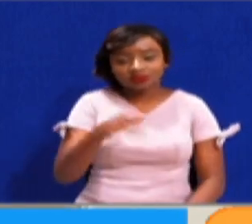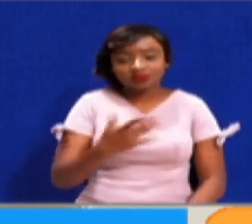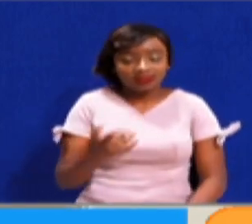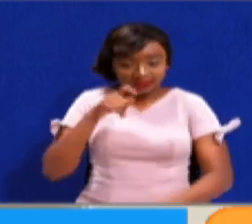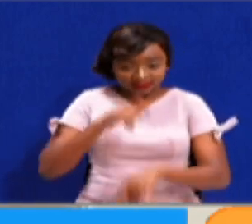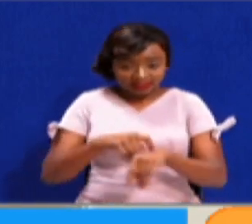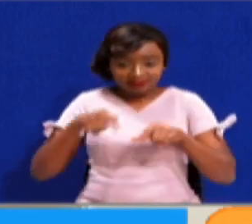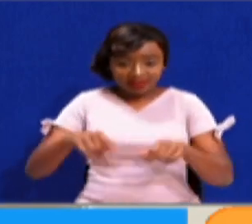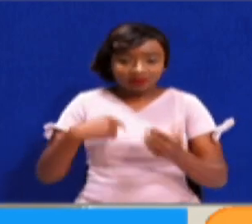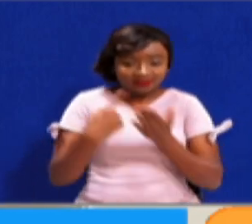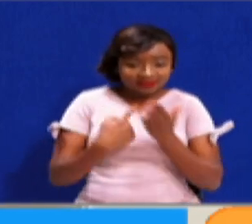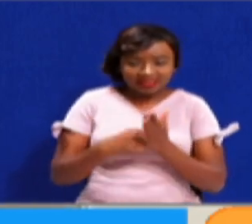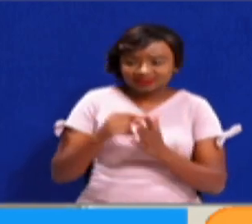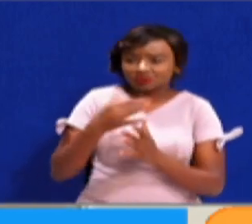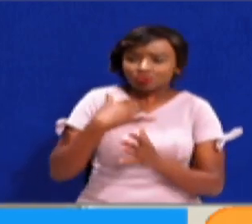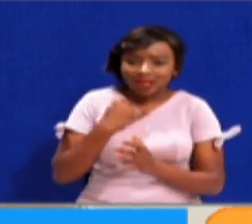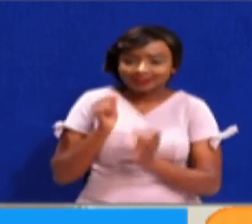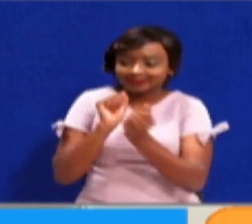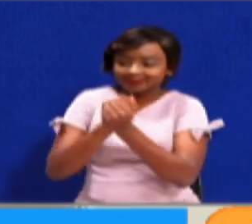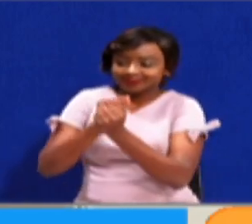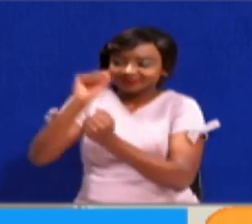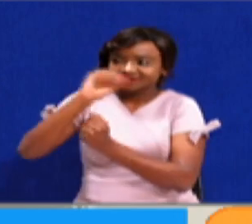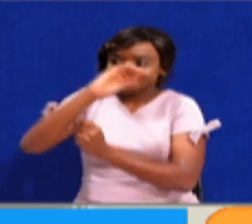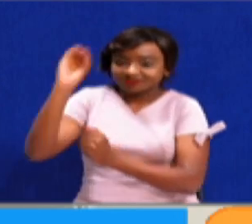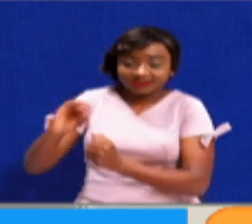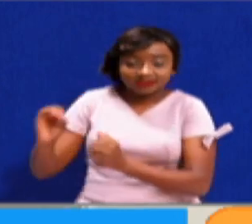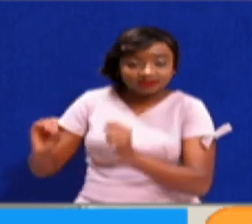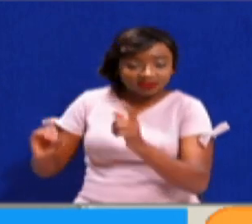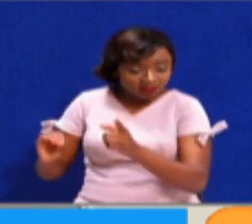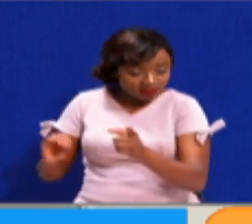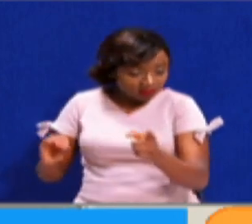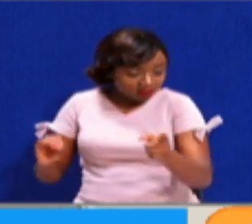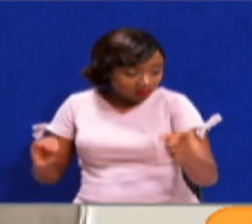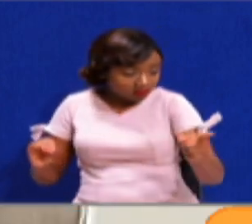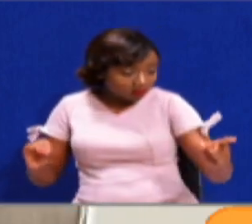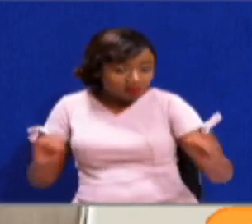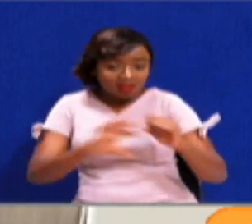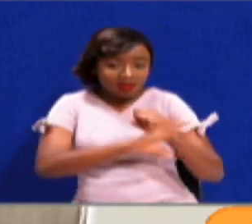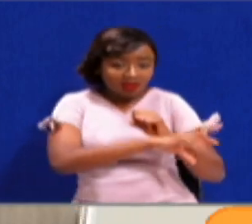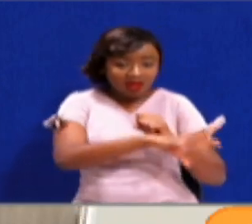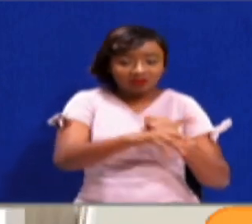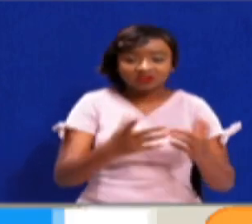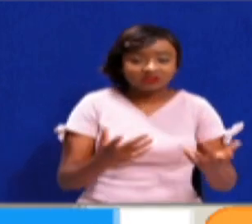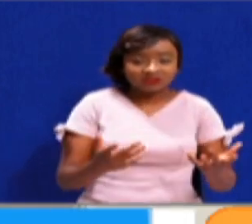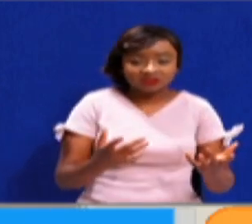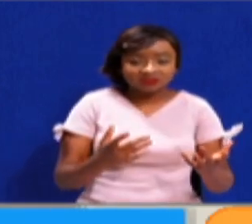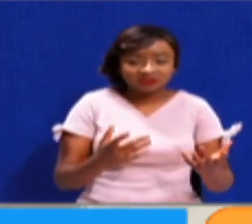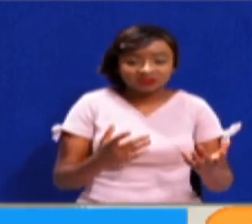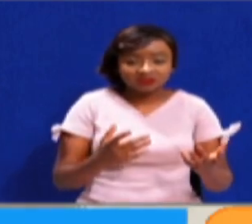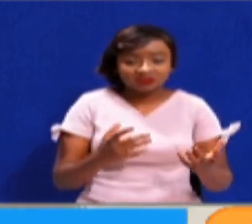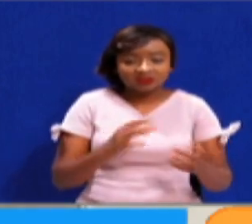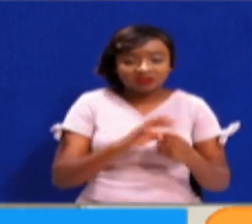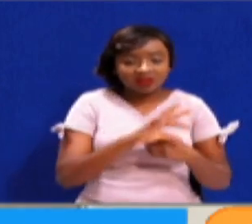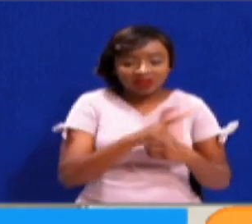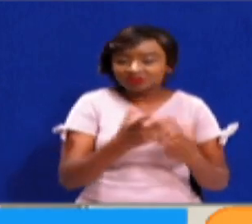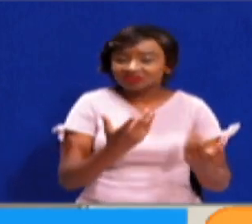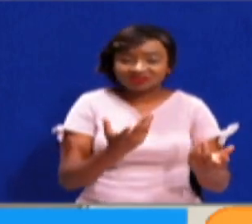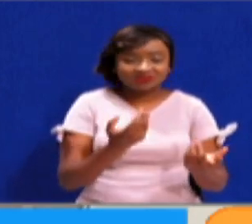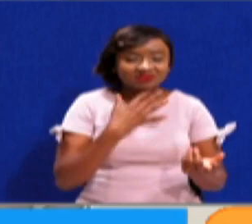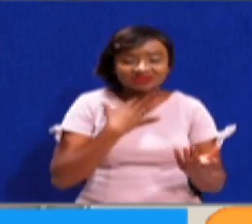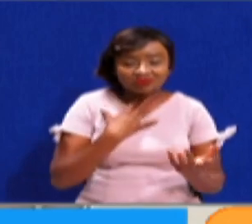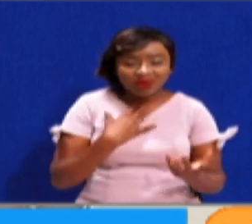we are fighting over 15%, counties are really fighting for peanuts. 85% is left at the national level. Mm-hmm.